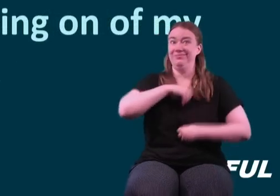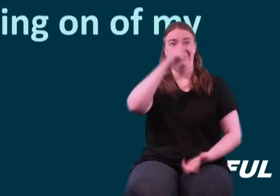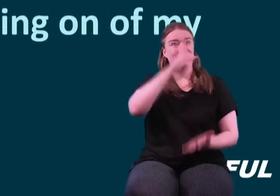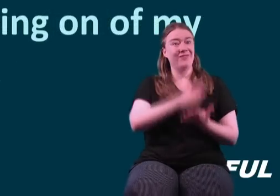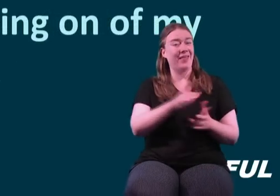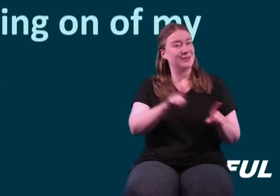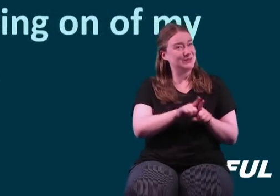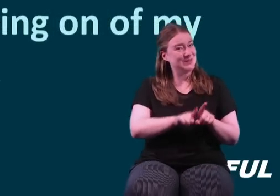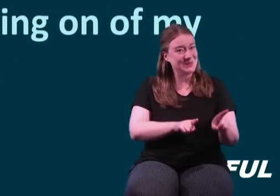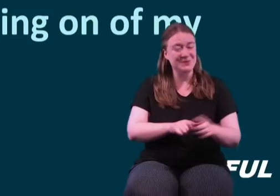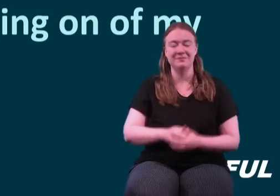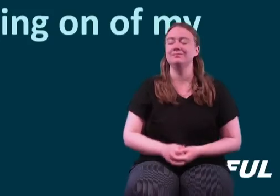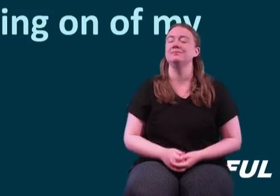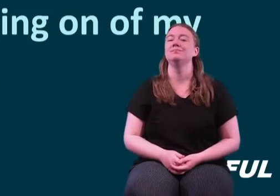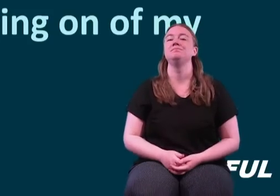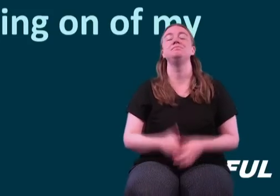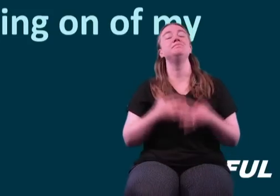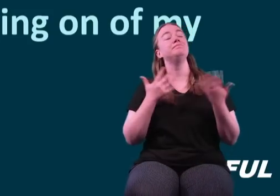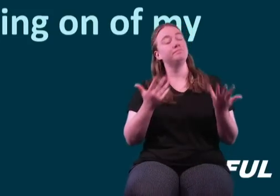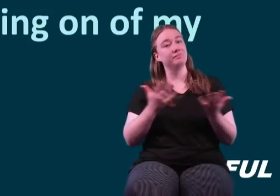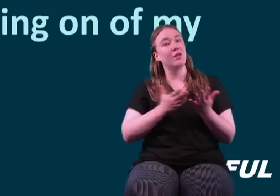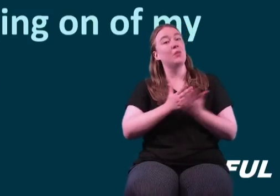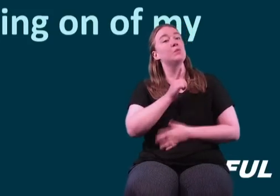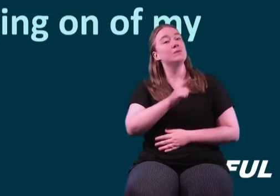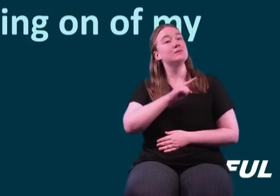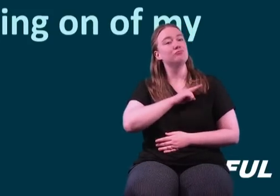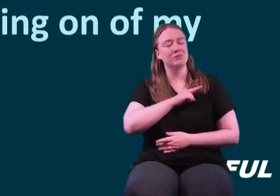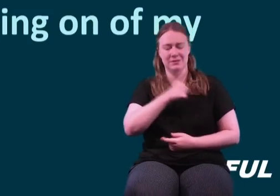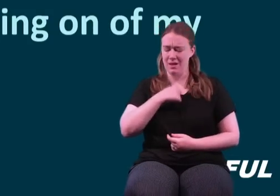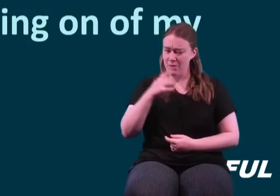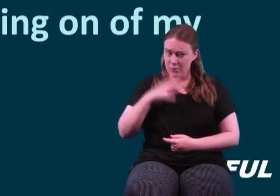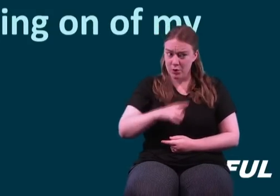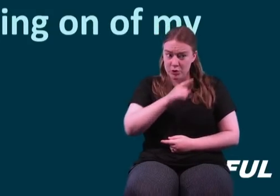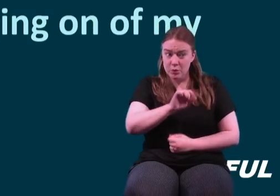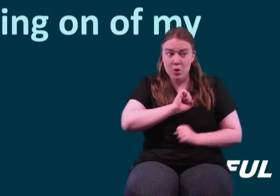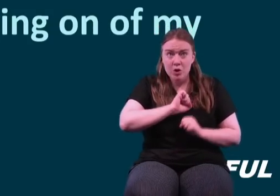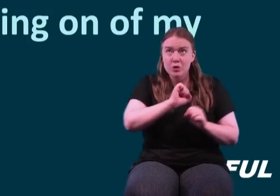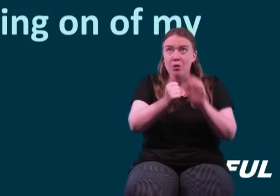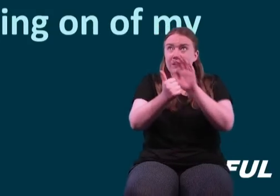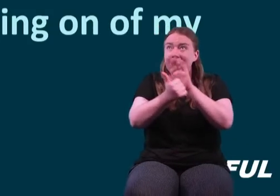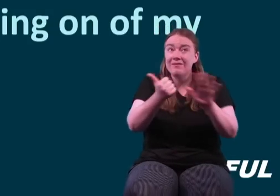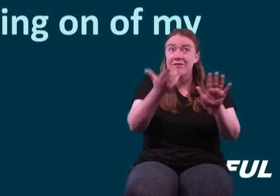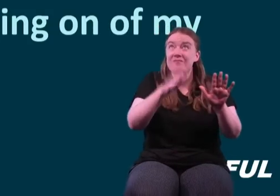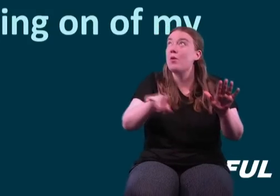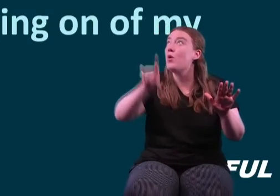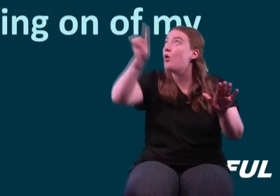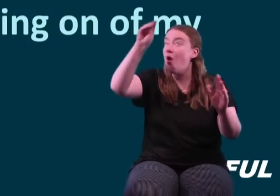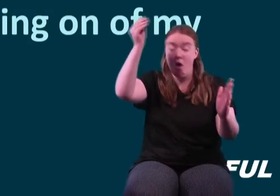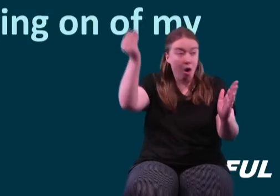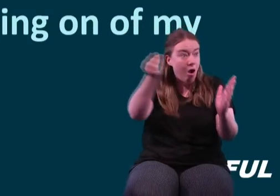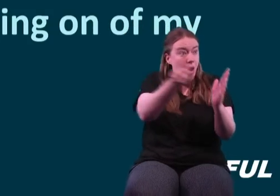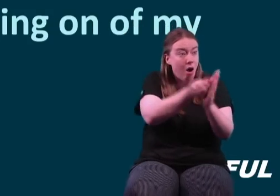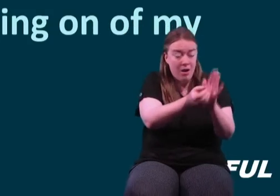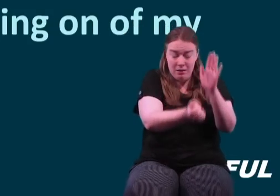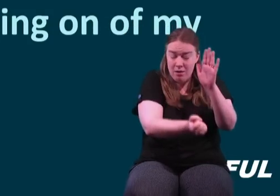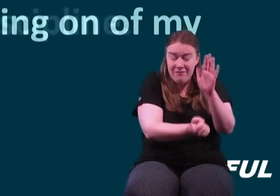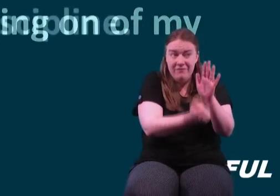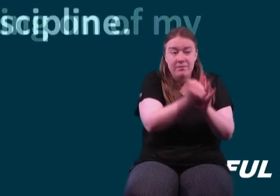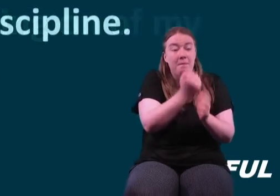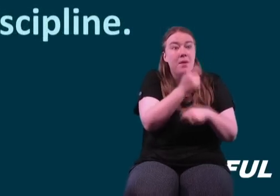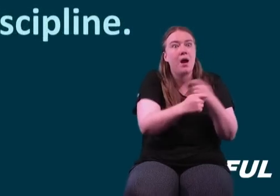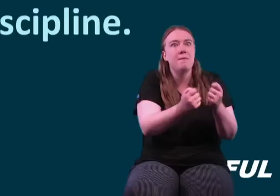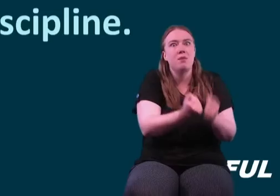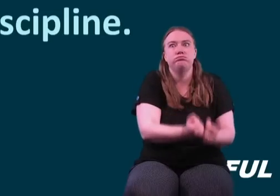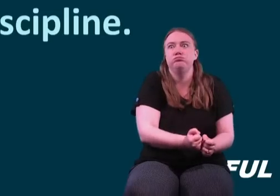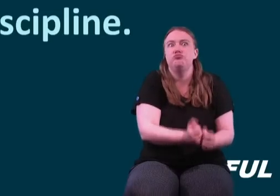For this reason, I remind you to fan into flame the gift of God, which is in you through the laying on of my